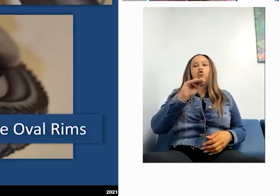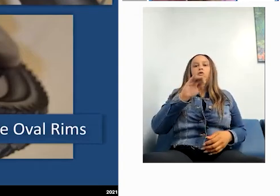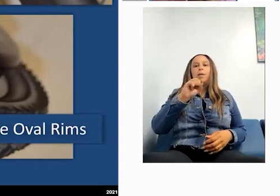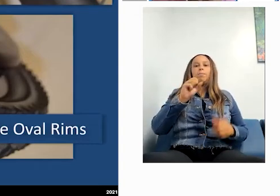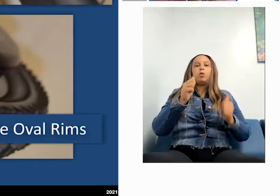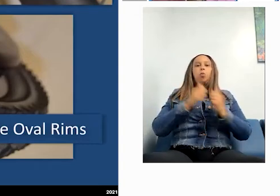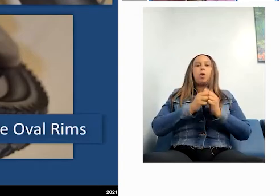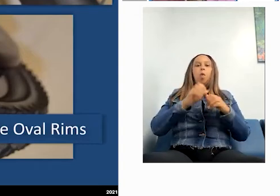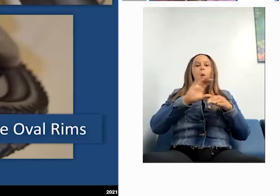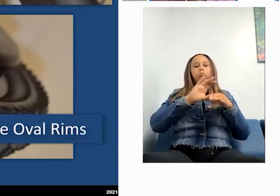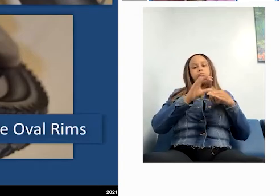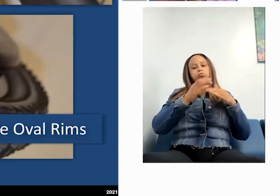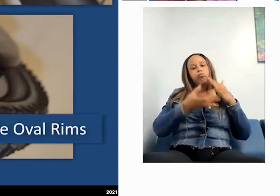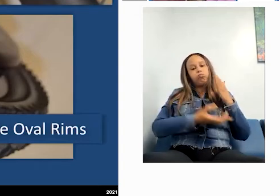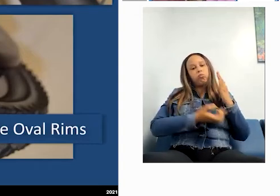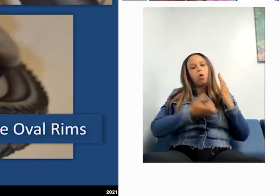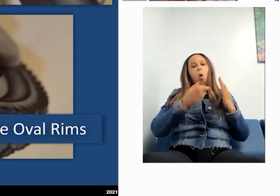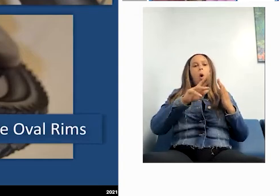tubing.